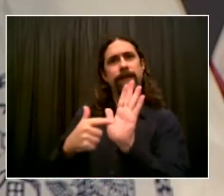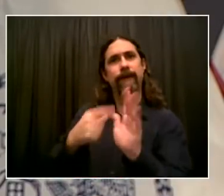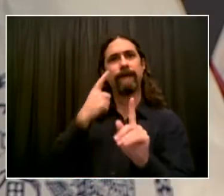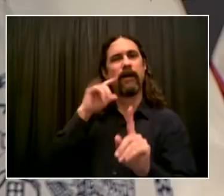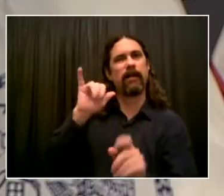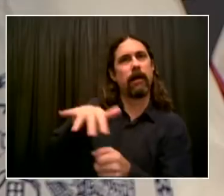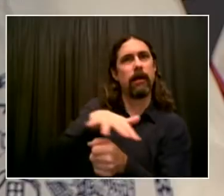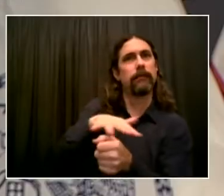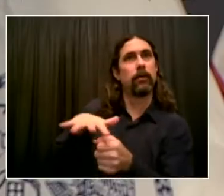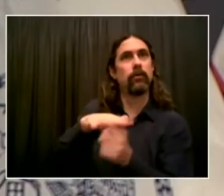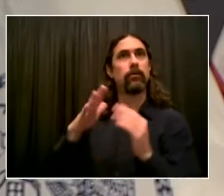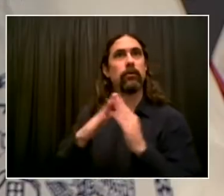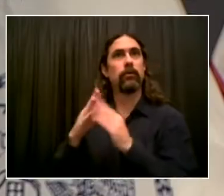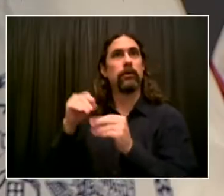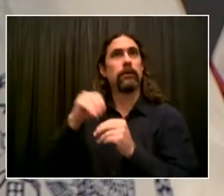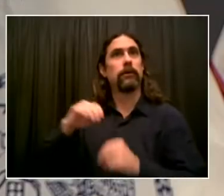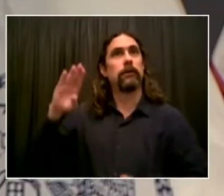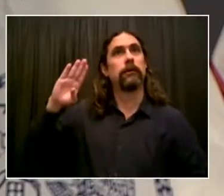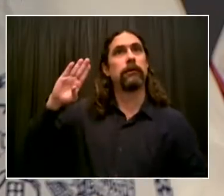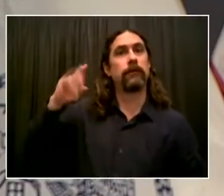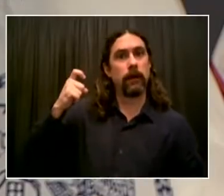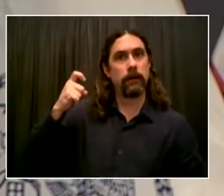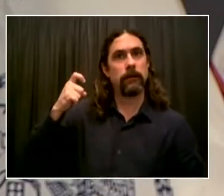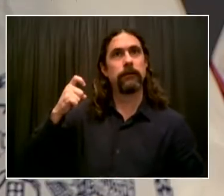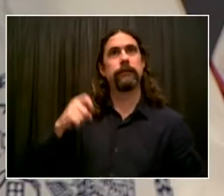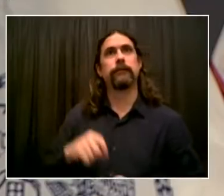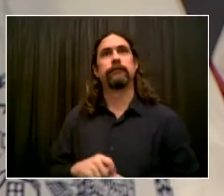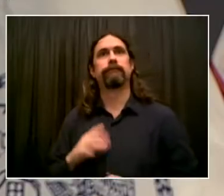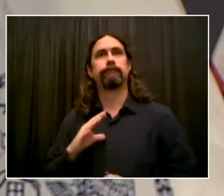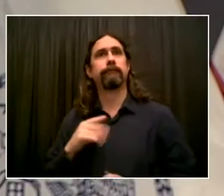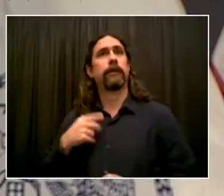Land Use Committee, Councilmember Rafael Salamanca.